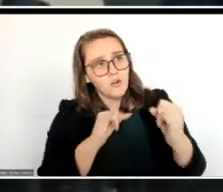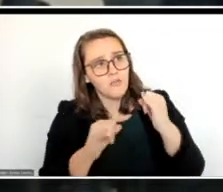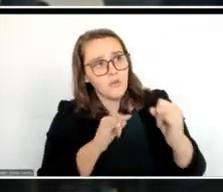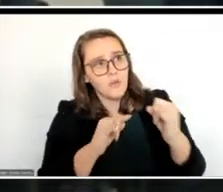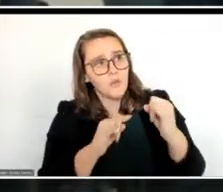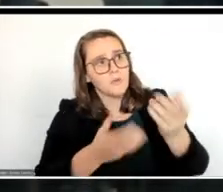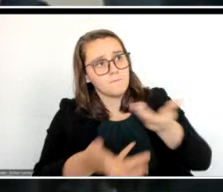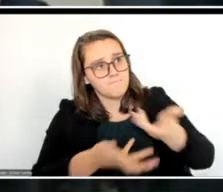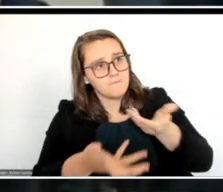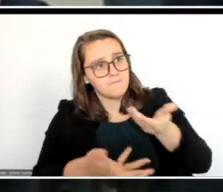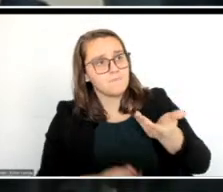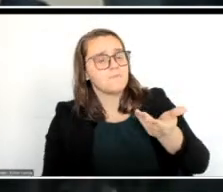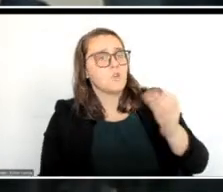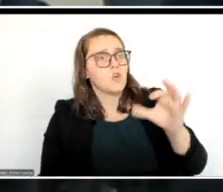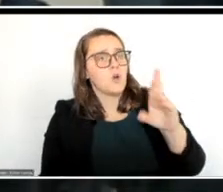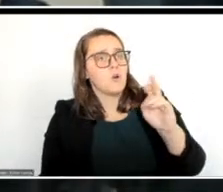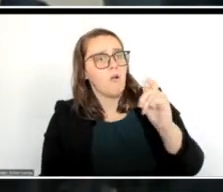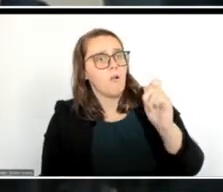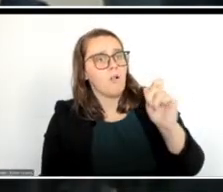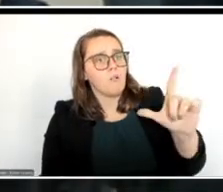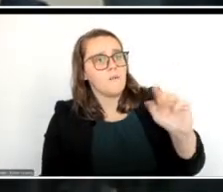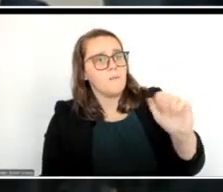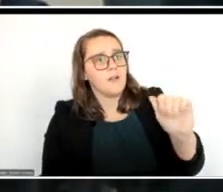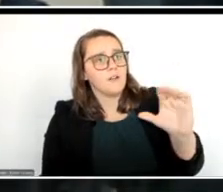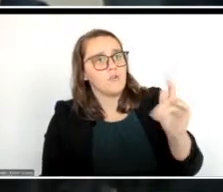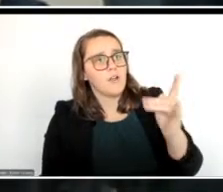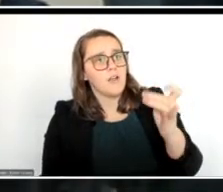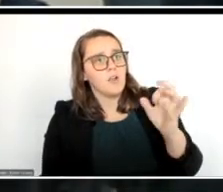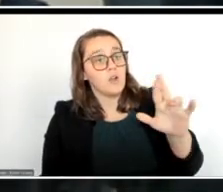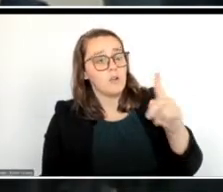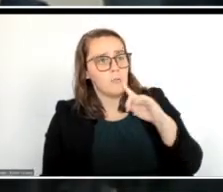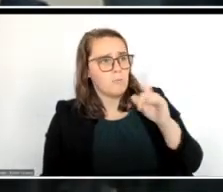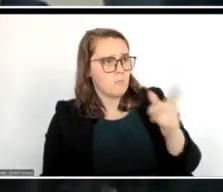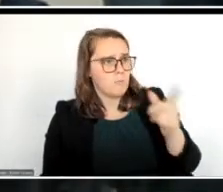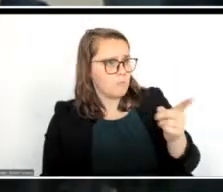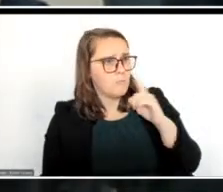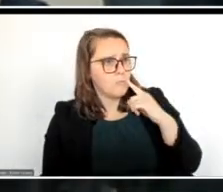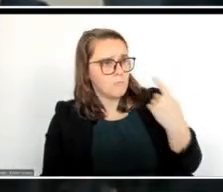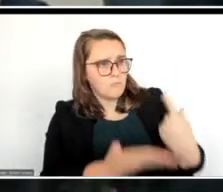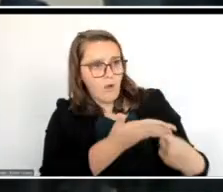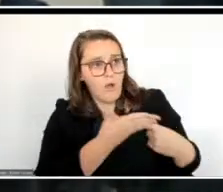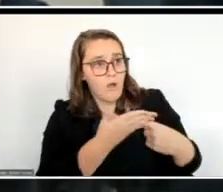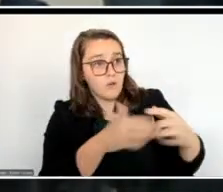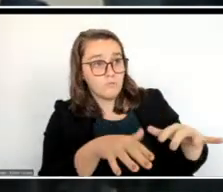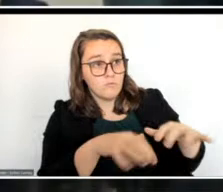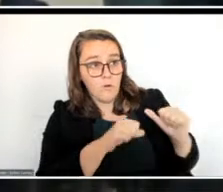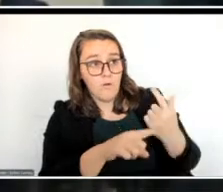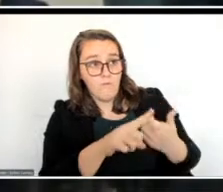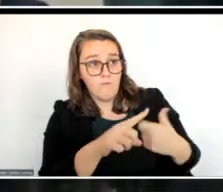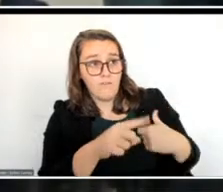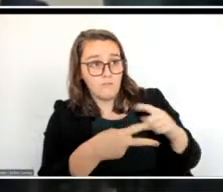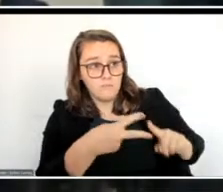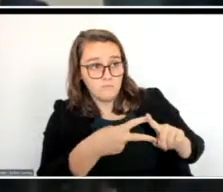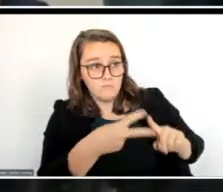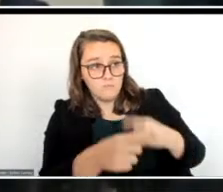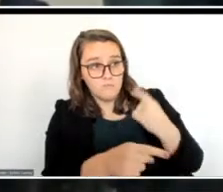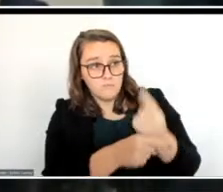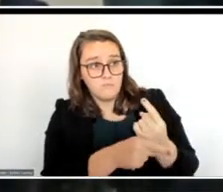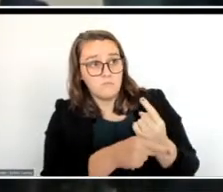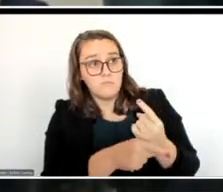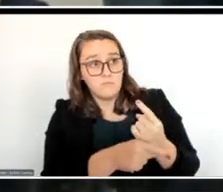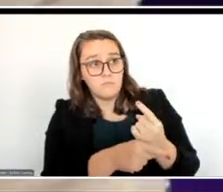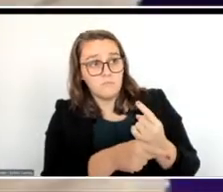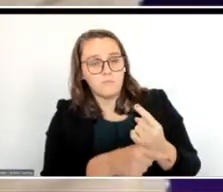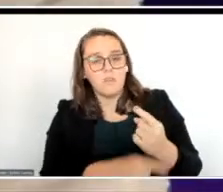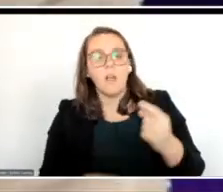you discussed this decision of withdrawing from Somalia and Afghanistan, correct? Yeah, I'm